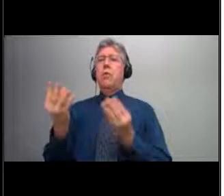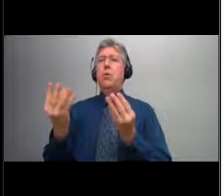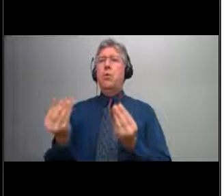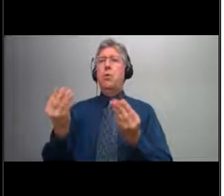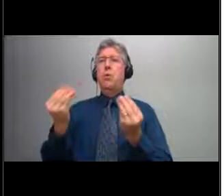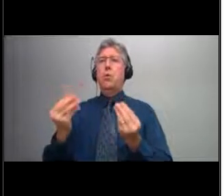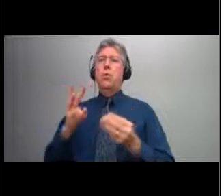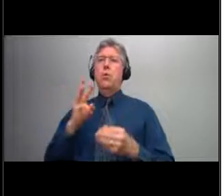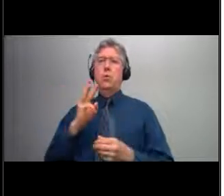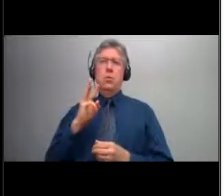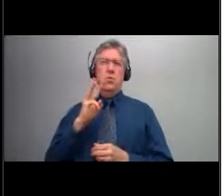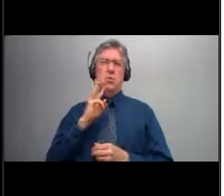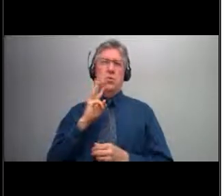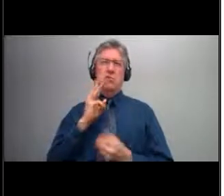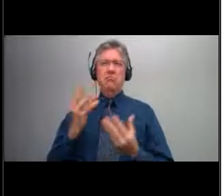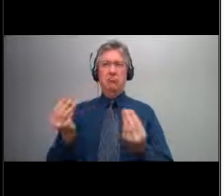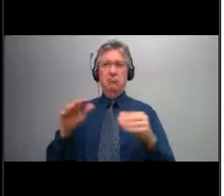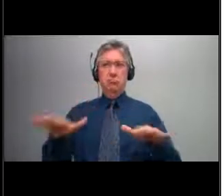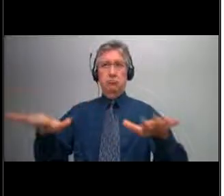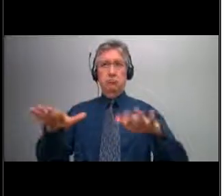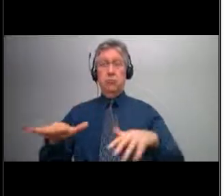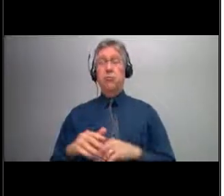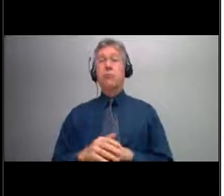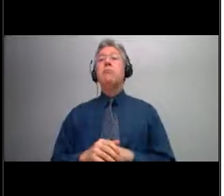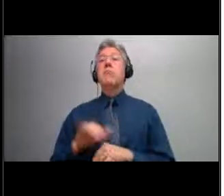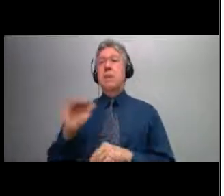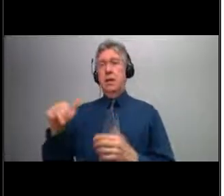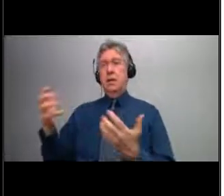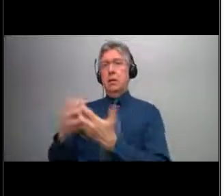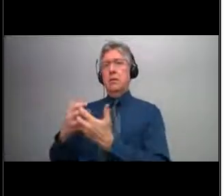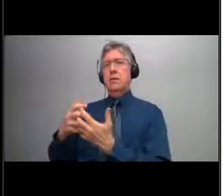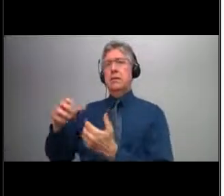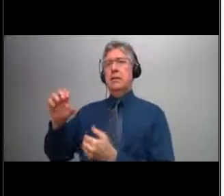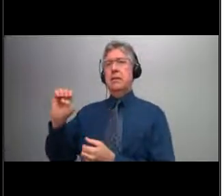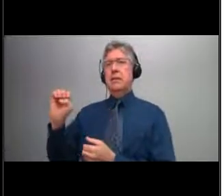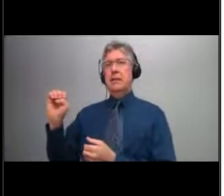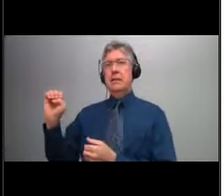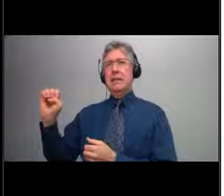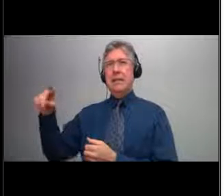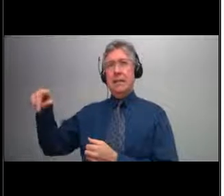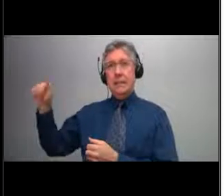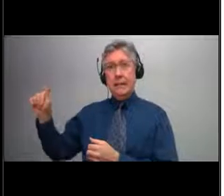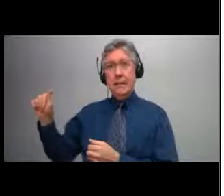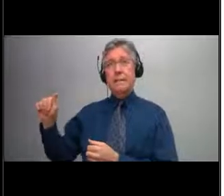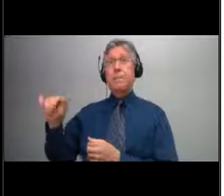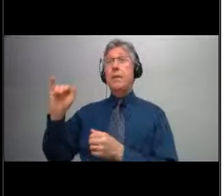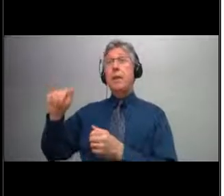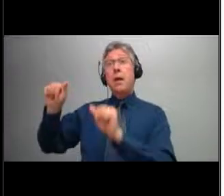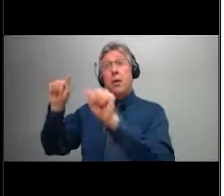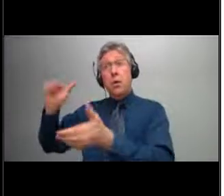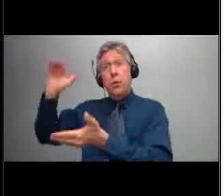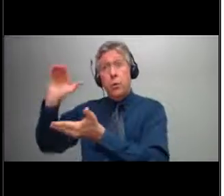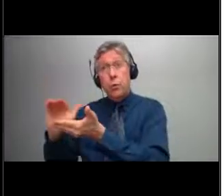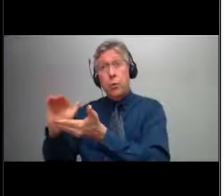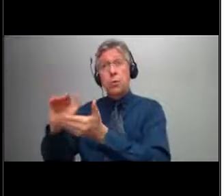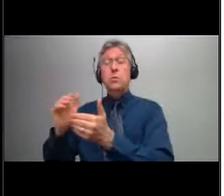as the Virginia Department of Environmental Quality. These impacts may be further reduced as the final design is